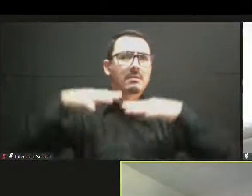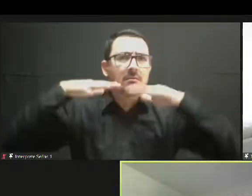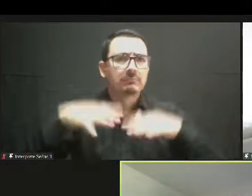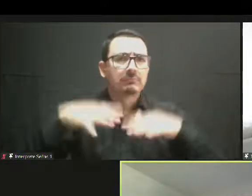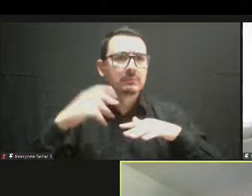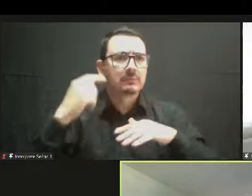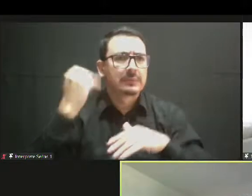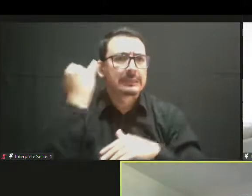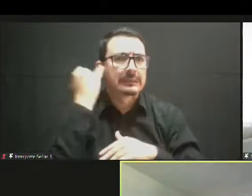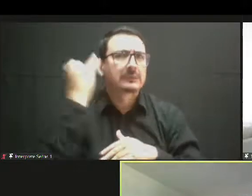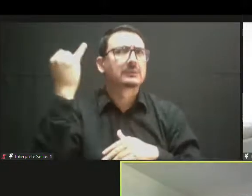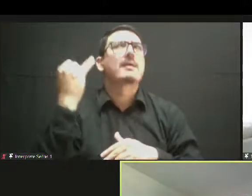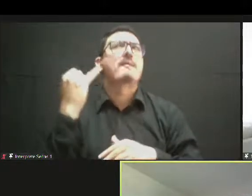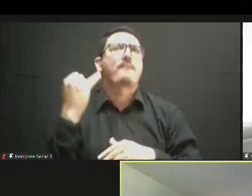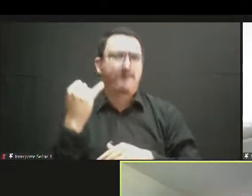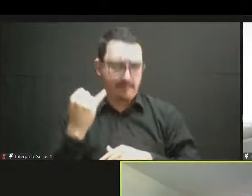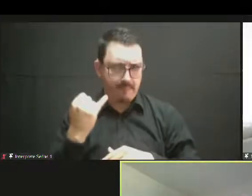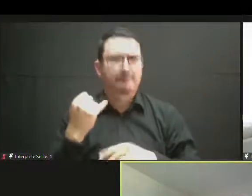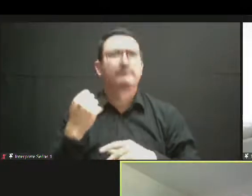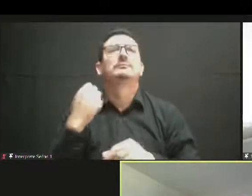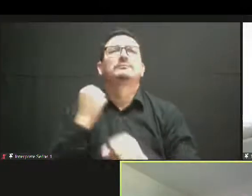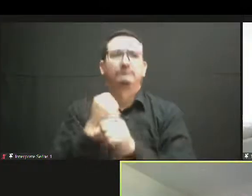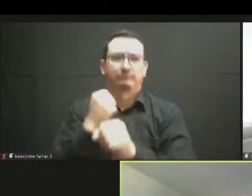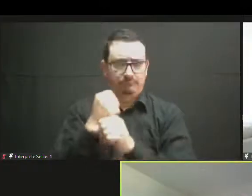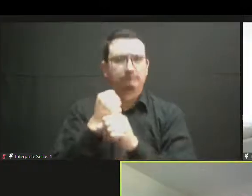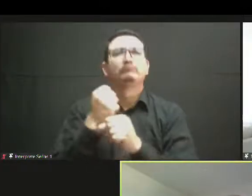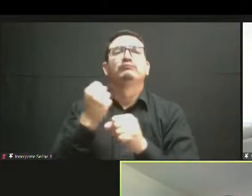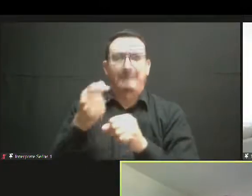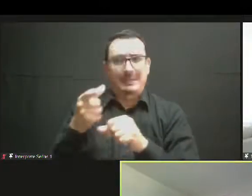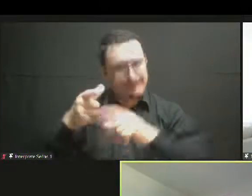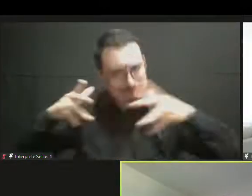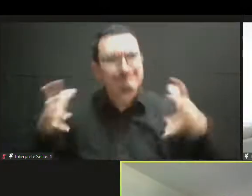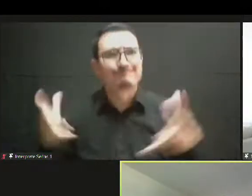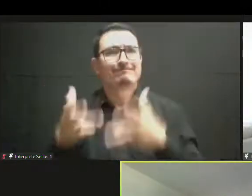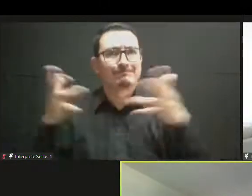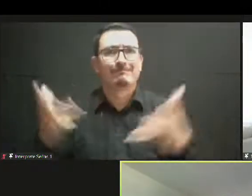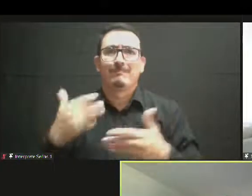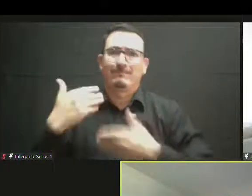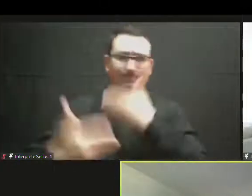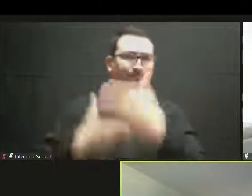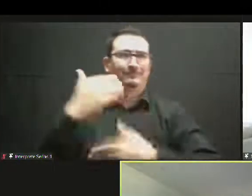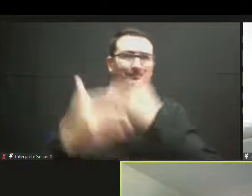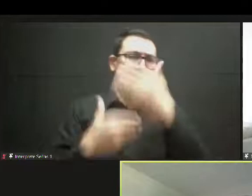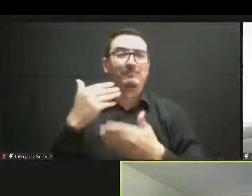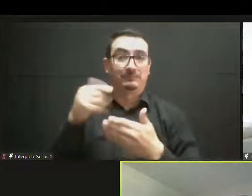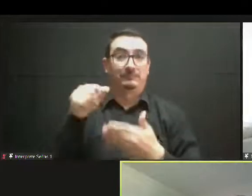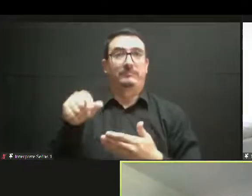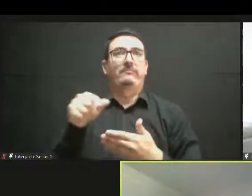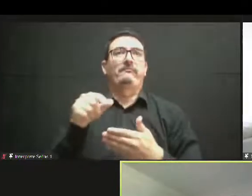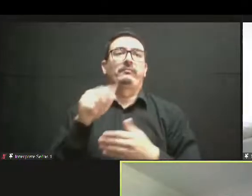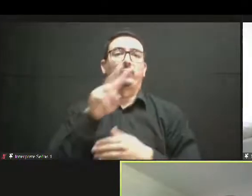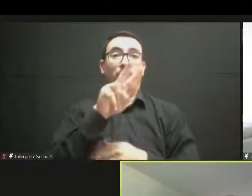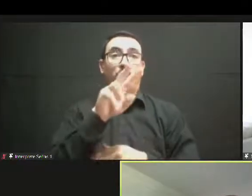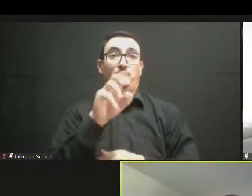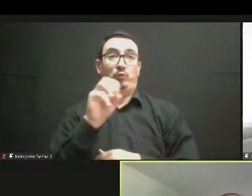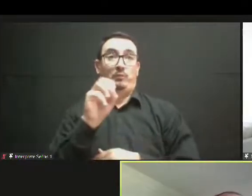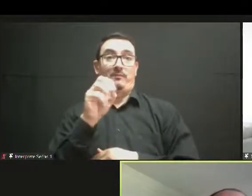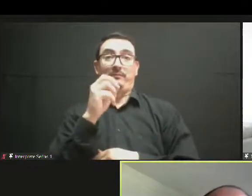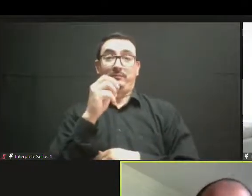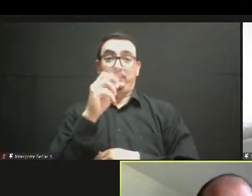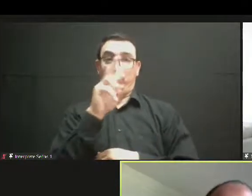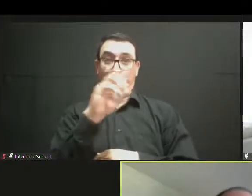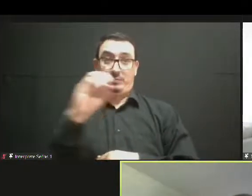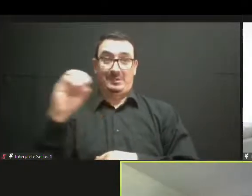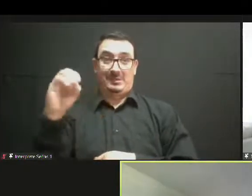year 2000, even from our central bank, we did not have national accounts representing any other services out